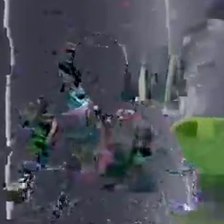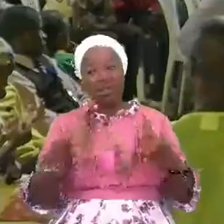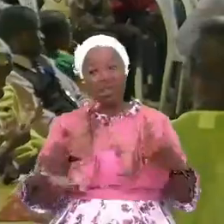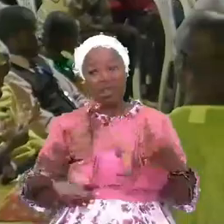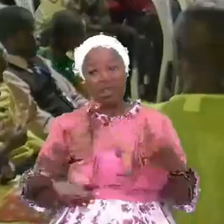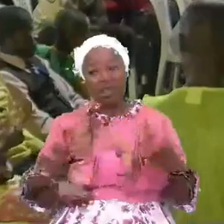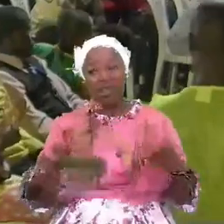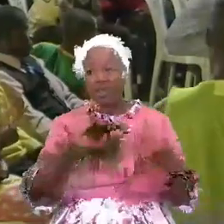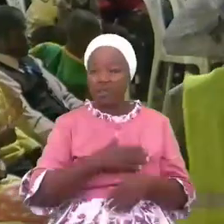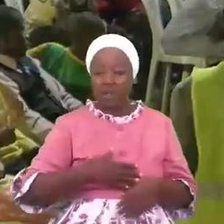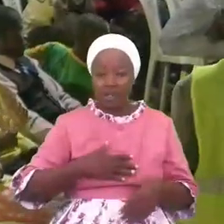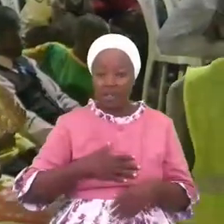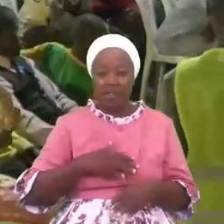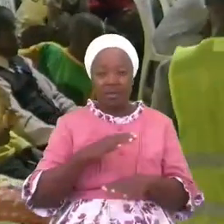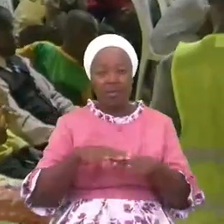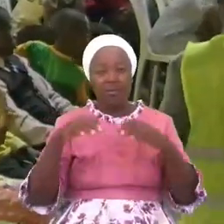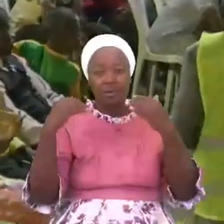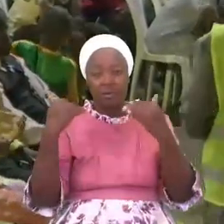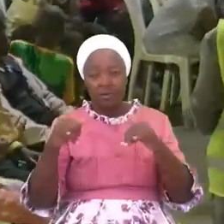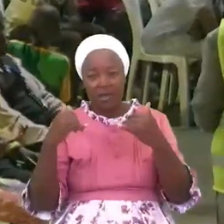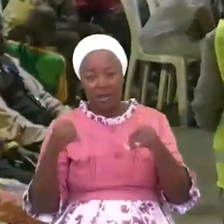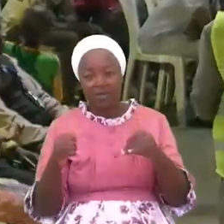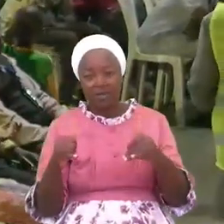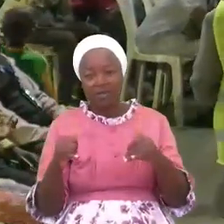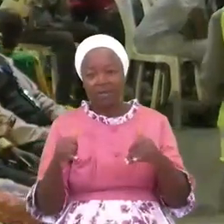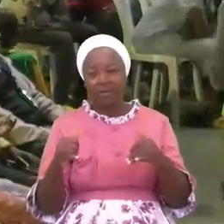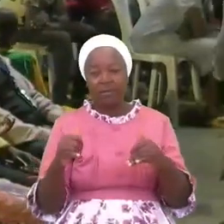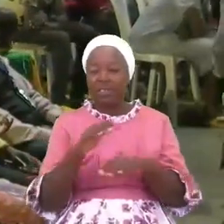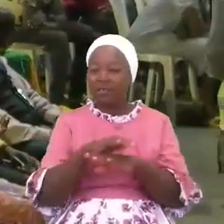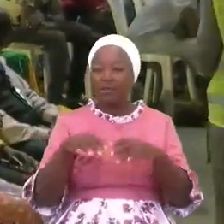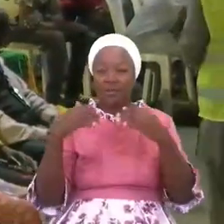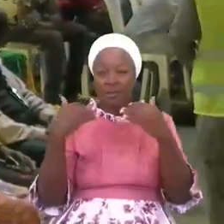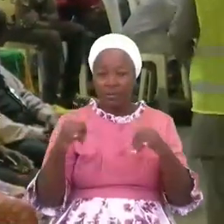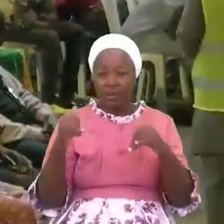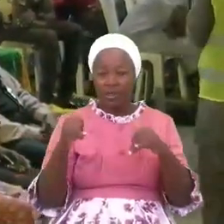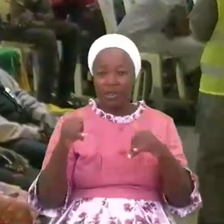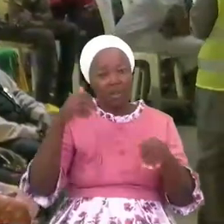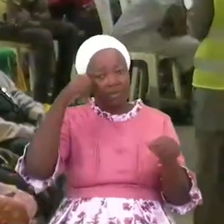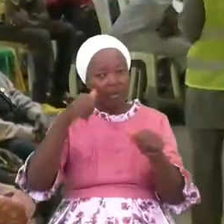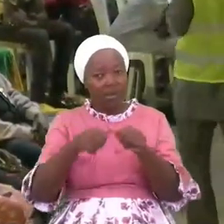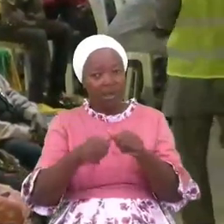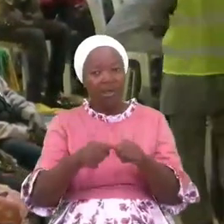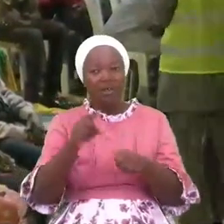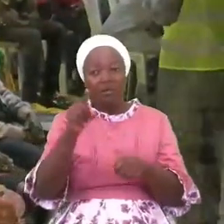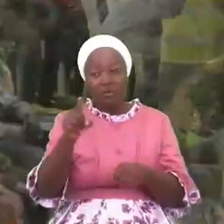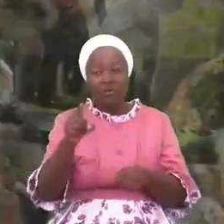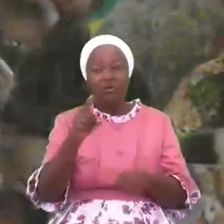If you are there and no counselor has reached you, please just signify by raising up your